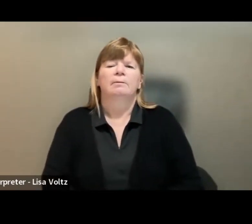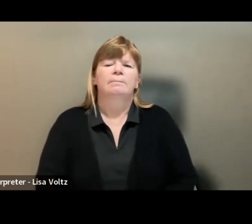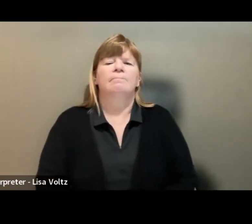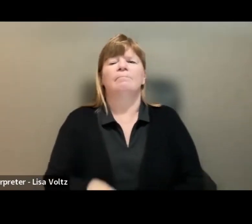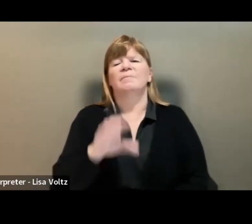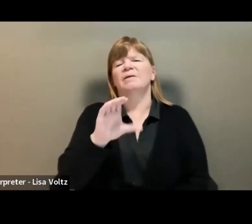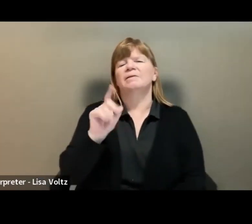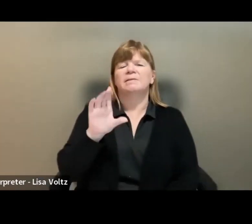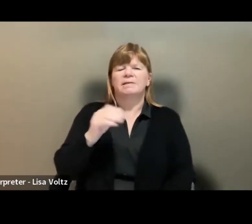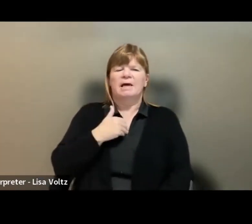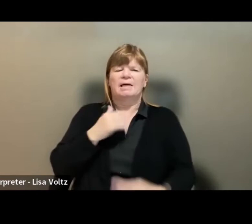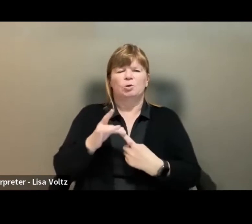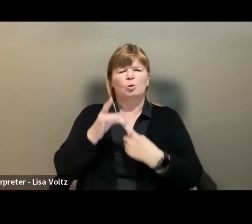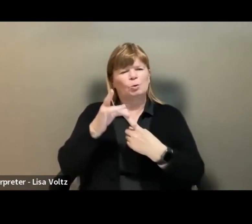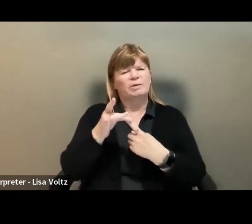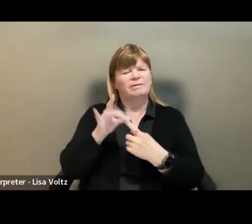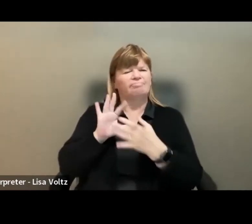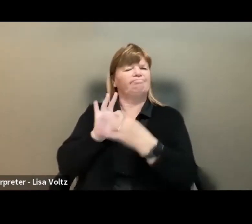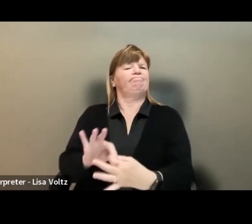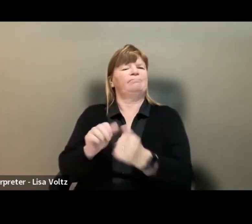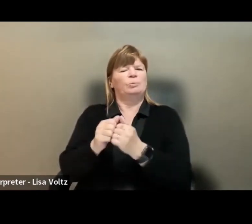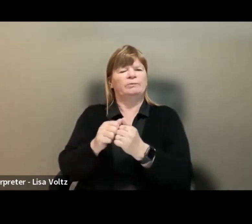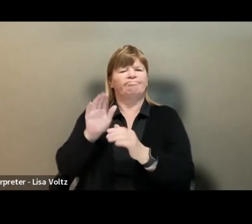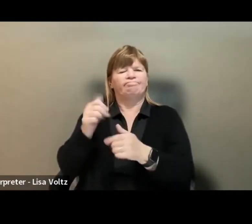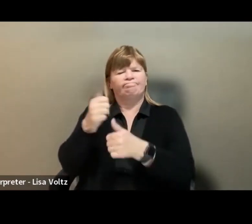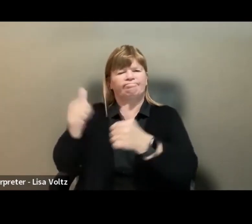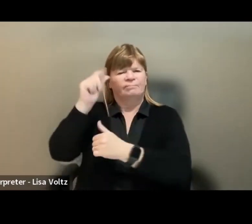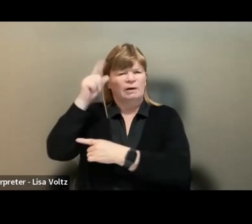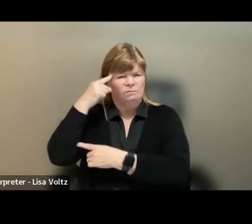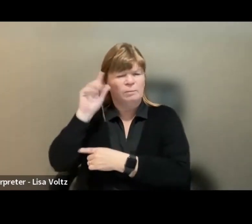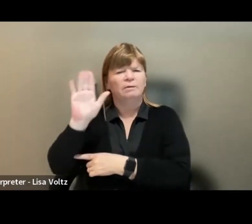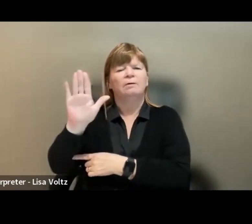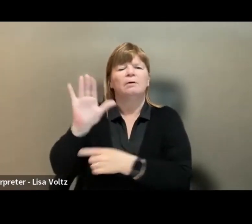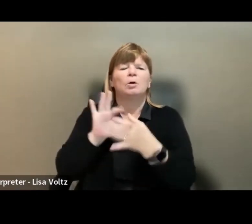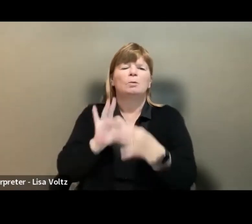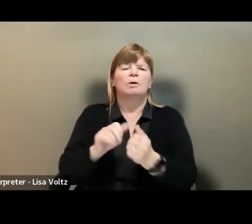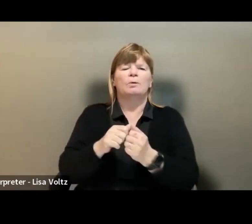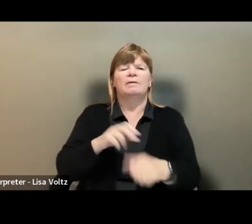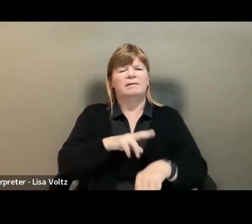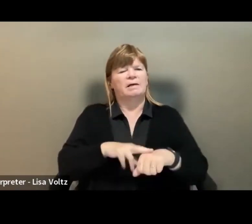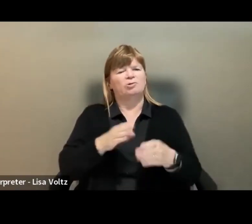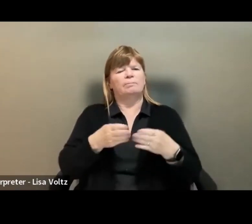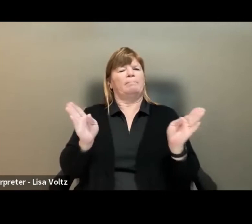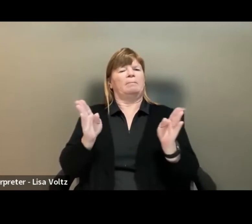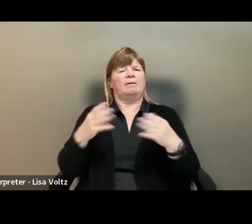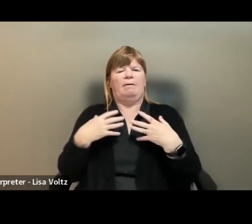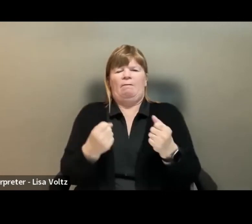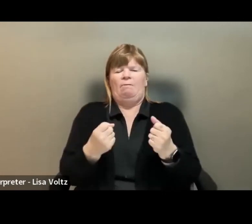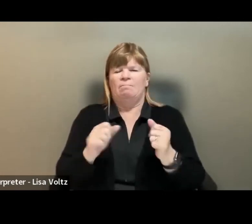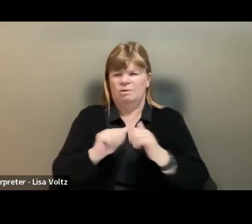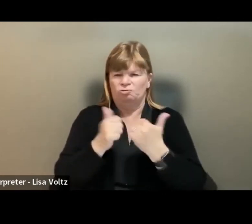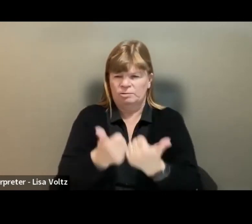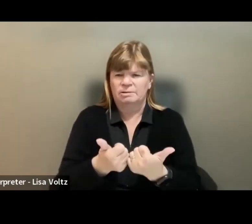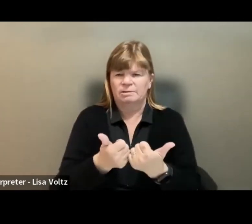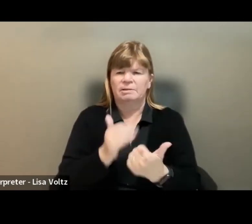CDC has a unique niche within the federal government in terms of being the nation's public health agency. And so our work